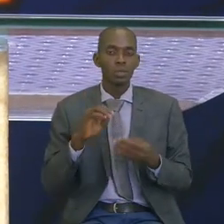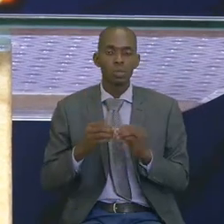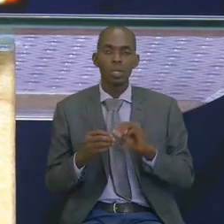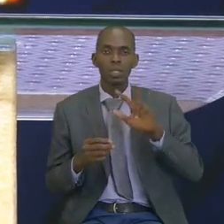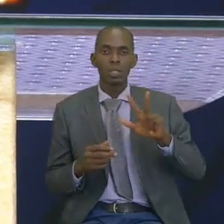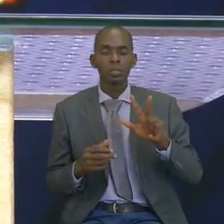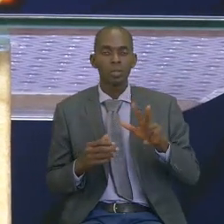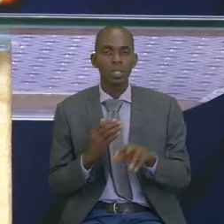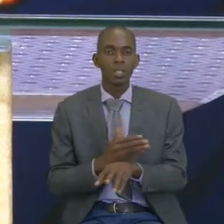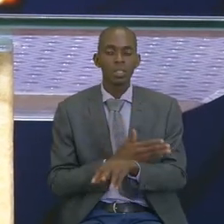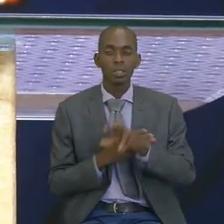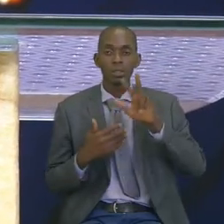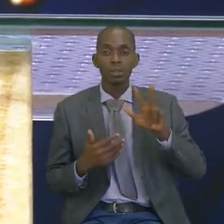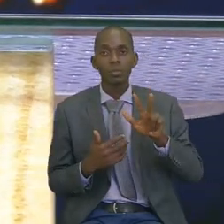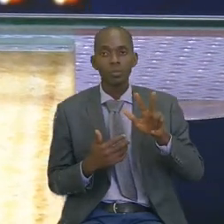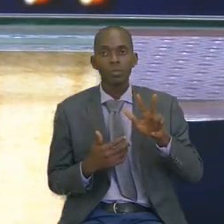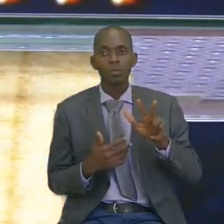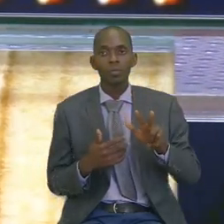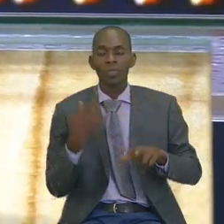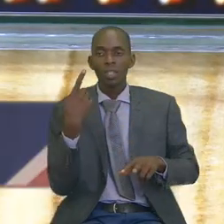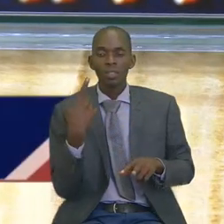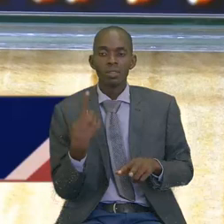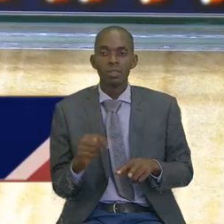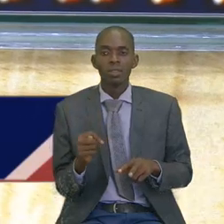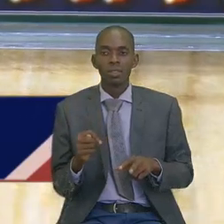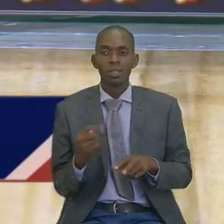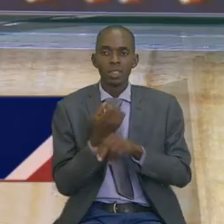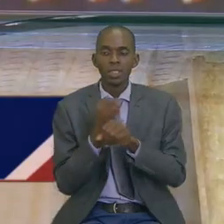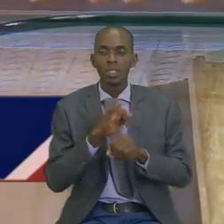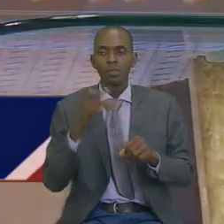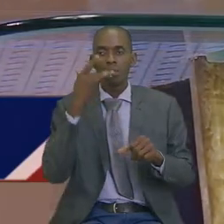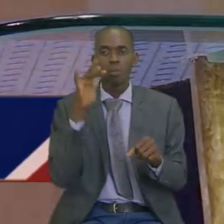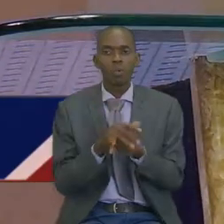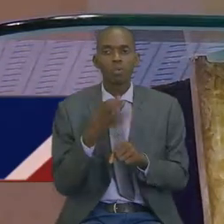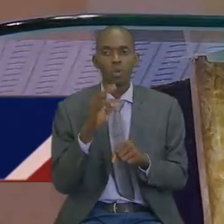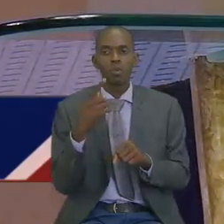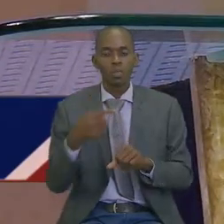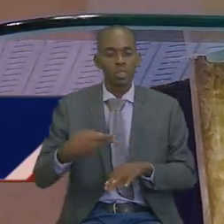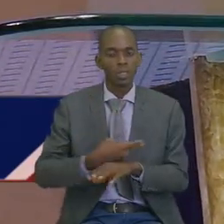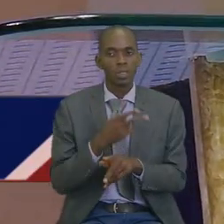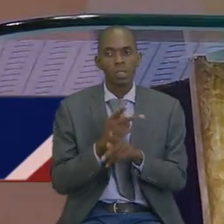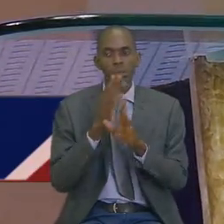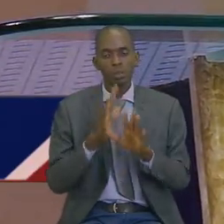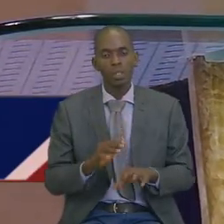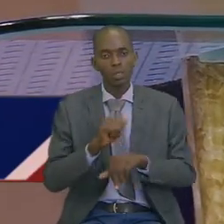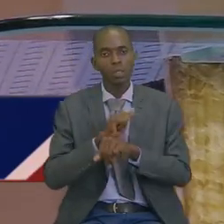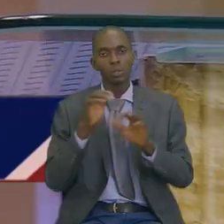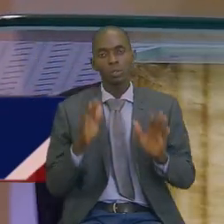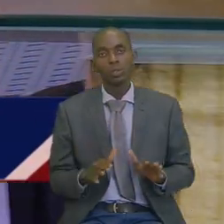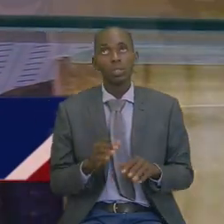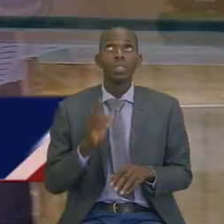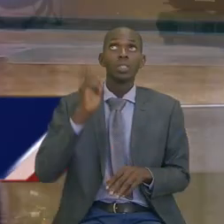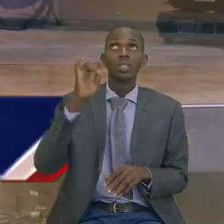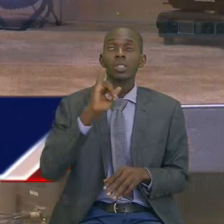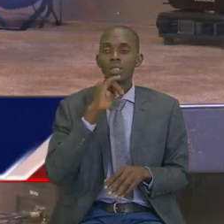three here. Number three, we're looking at the saving promise of the shepherd's stone. He is the